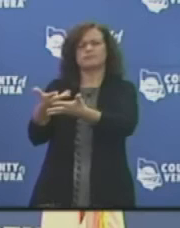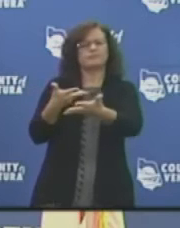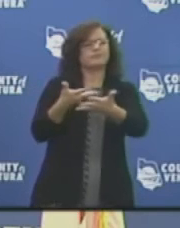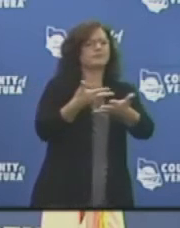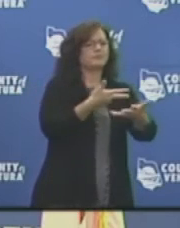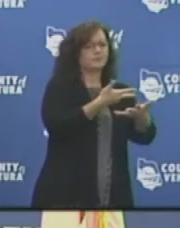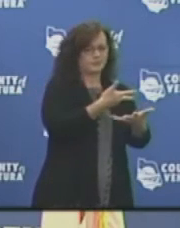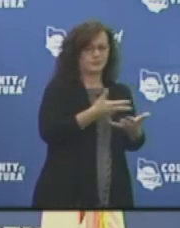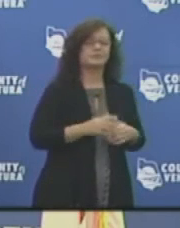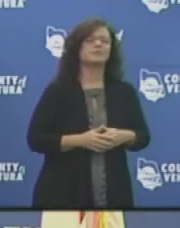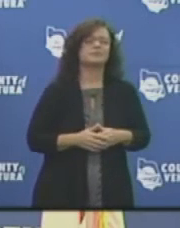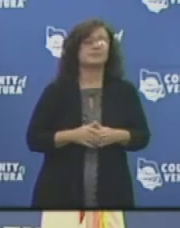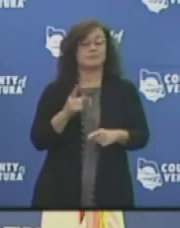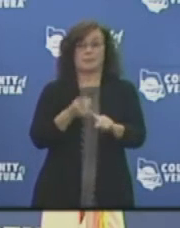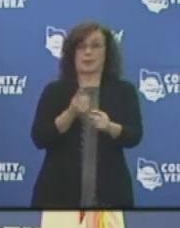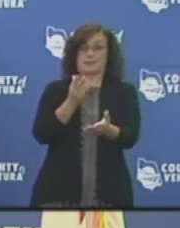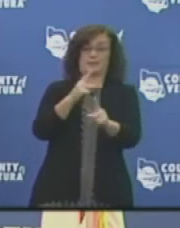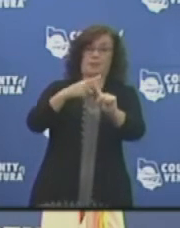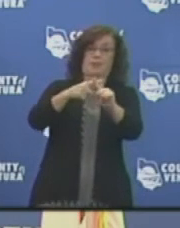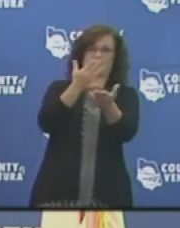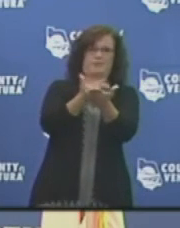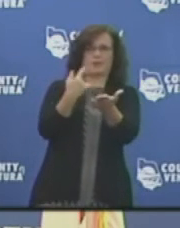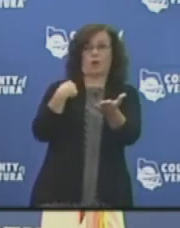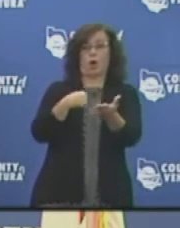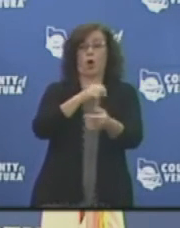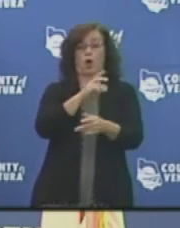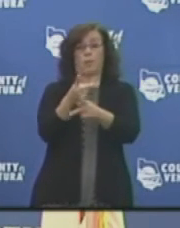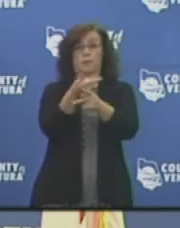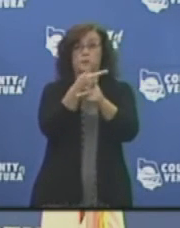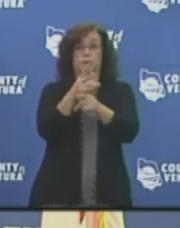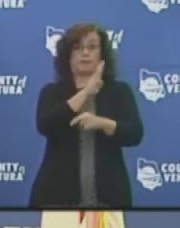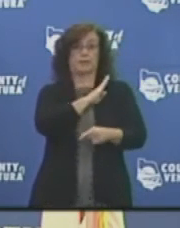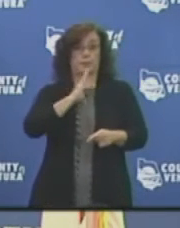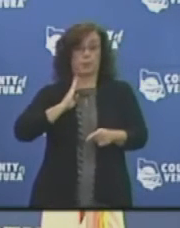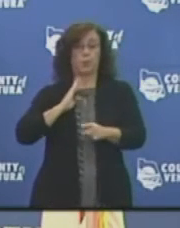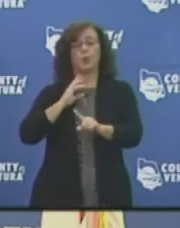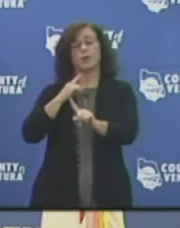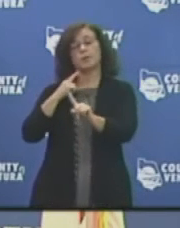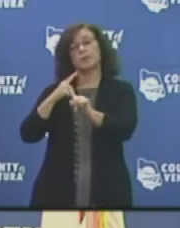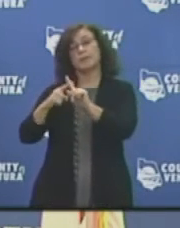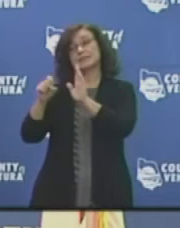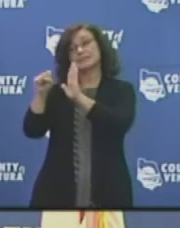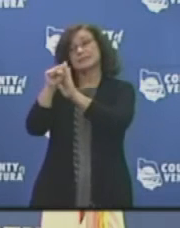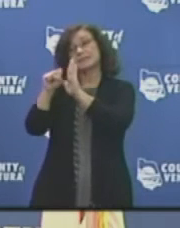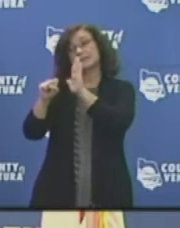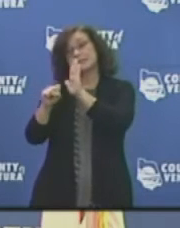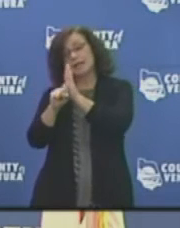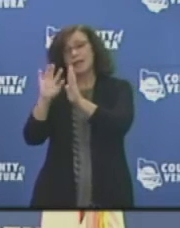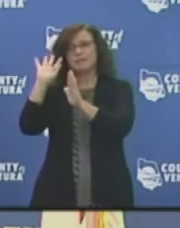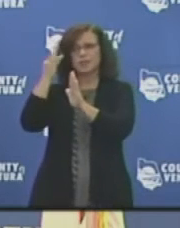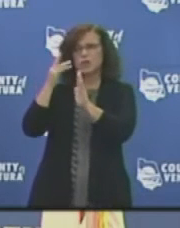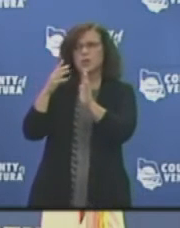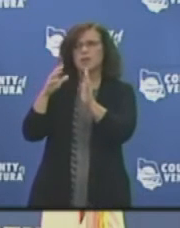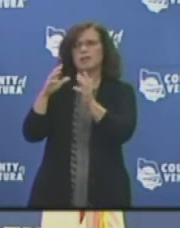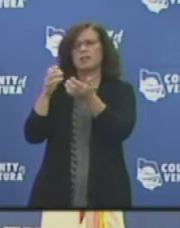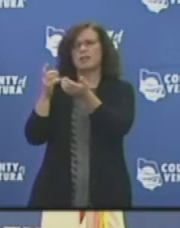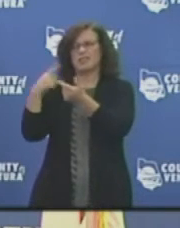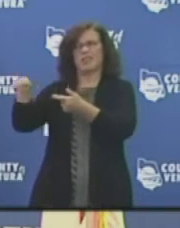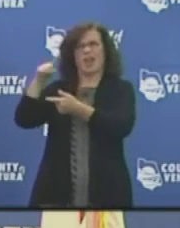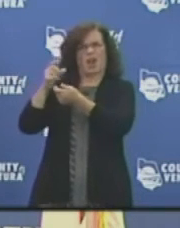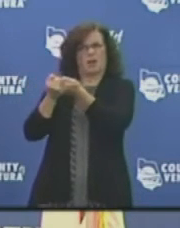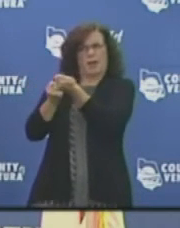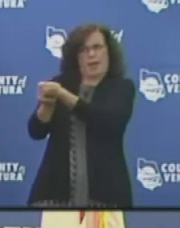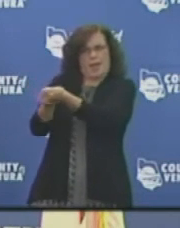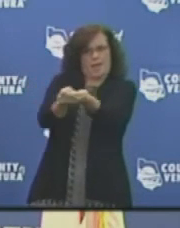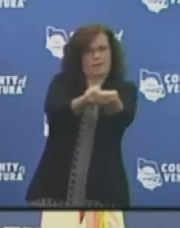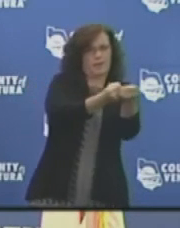our board, and the fact that our Board of Supervisors and our state legislators and federal are advocating on a regular basis for what's happening here